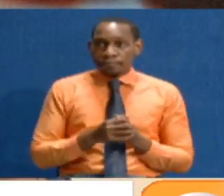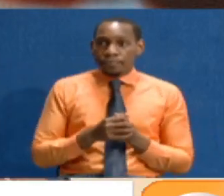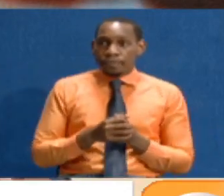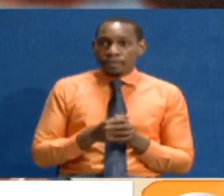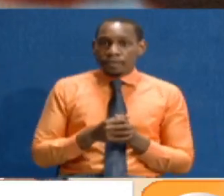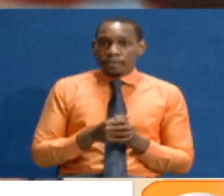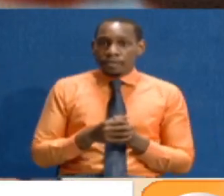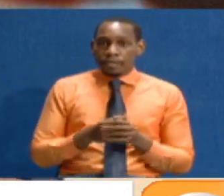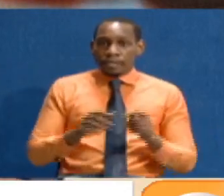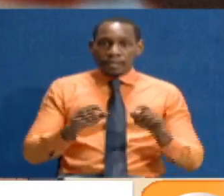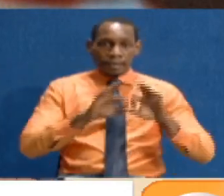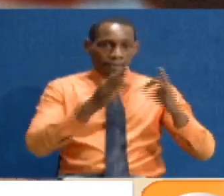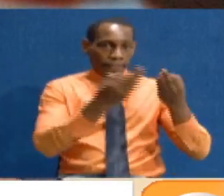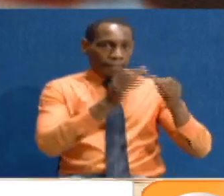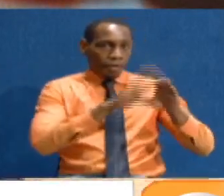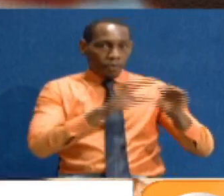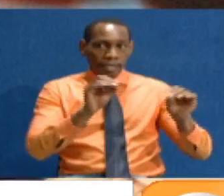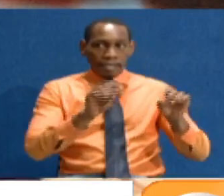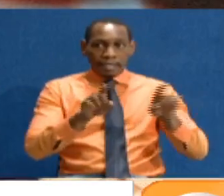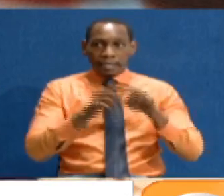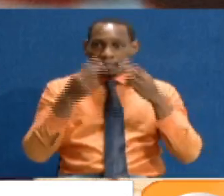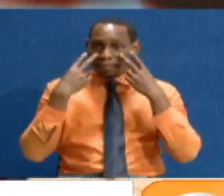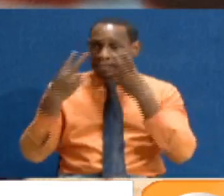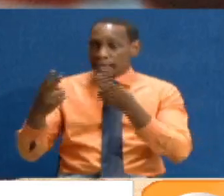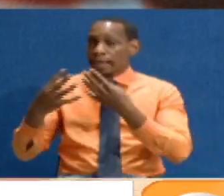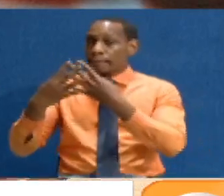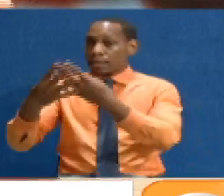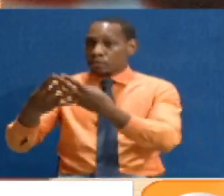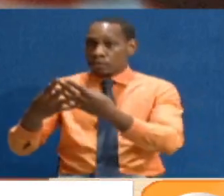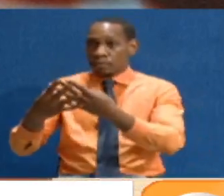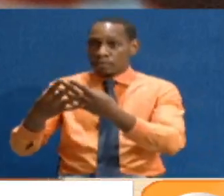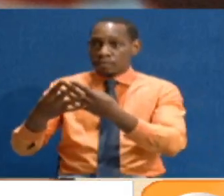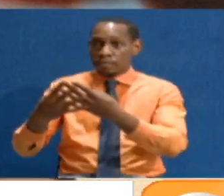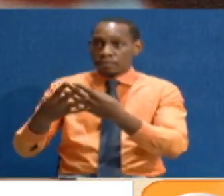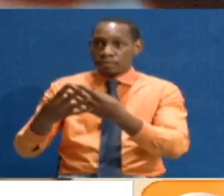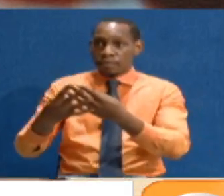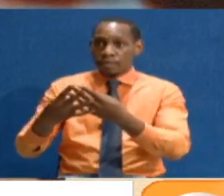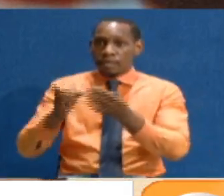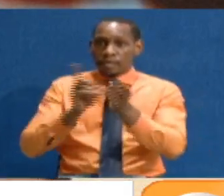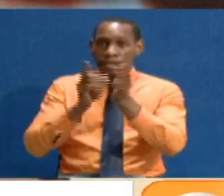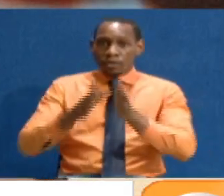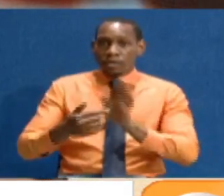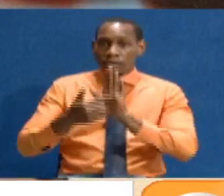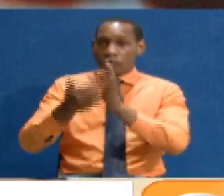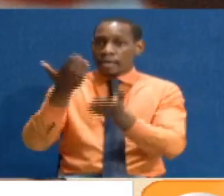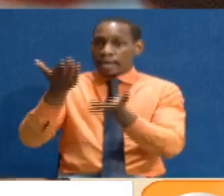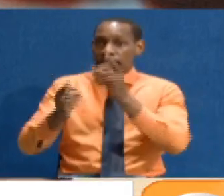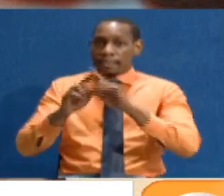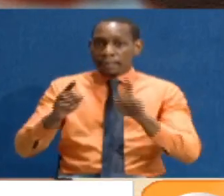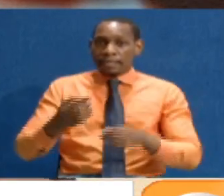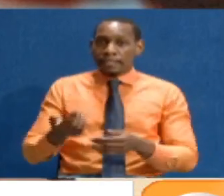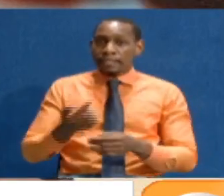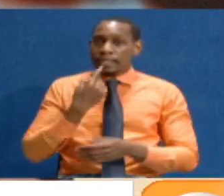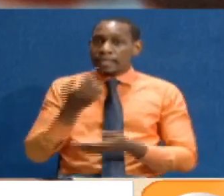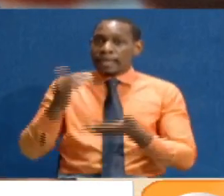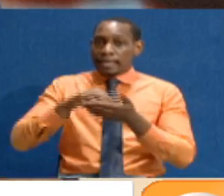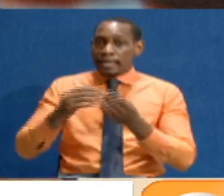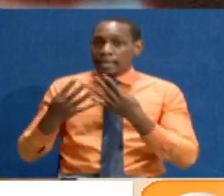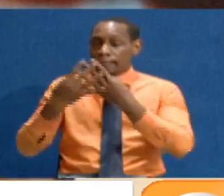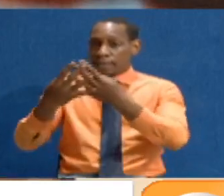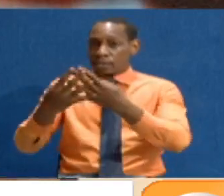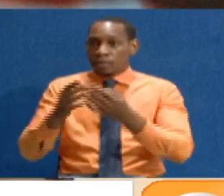we're talking about dysfunctional families, you'll find in prison, Dr. Oscar could have just given his analysis, but I'll tell you again from